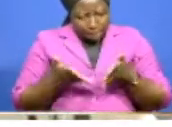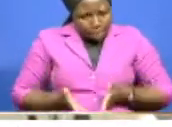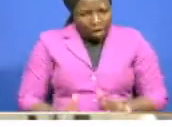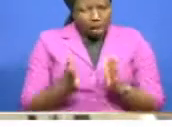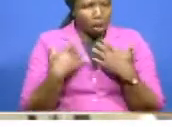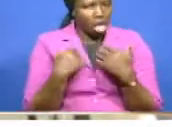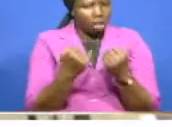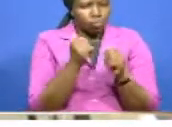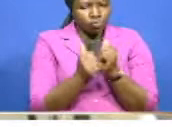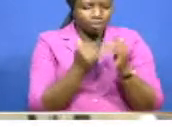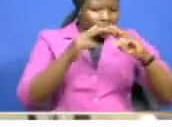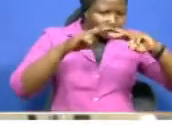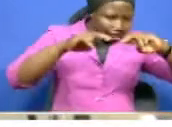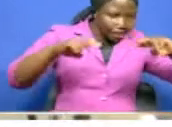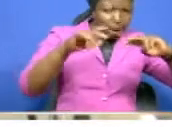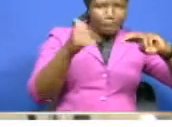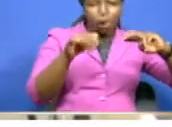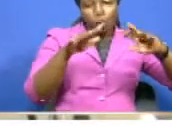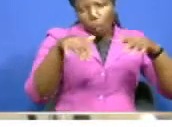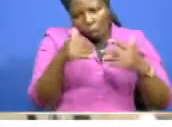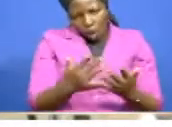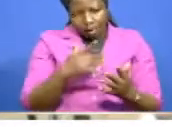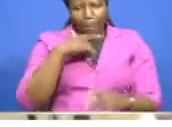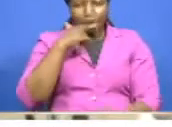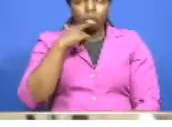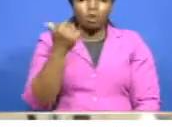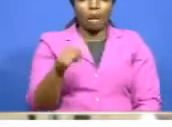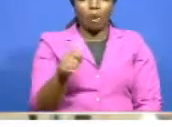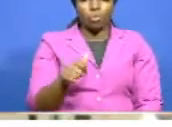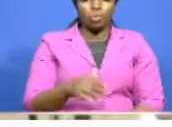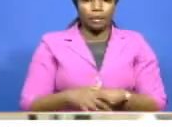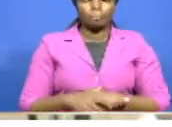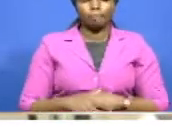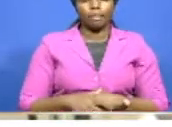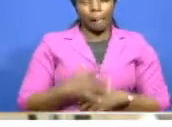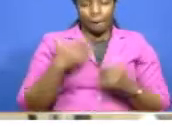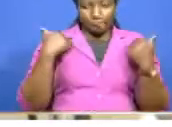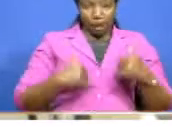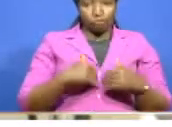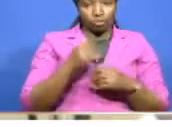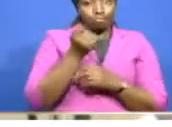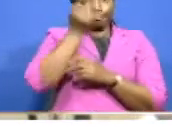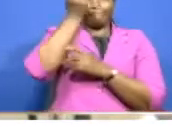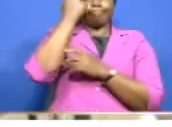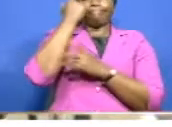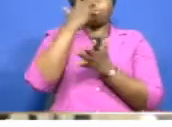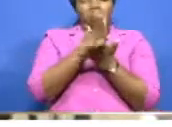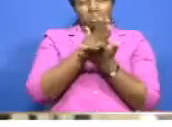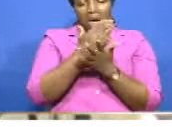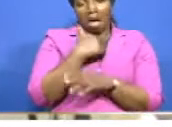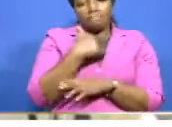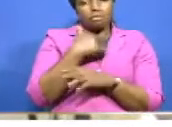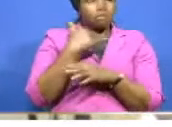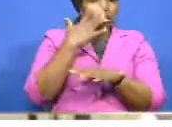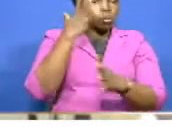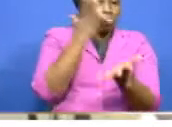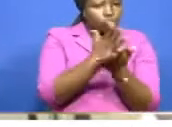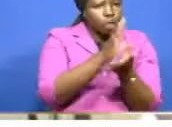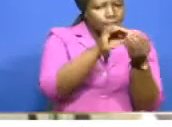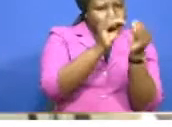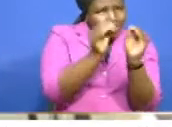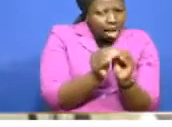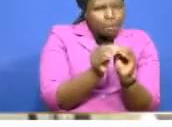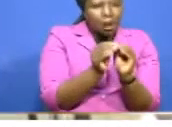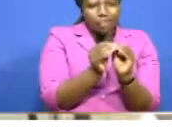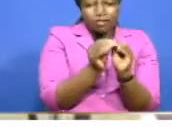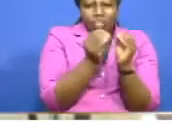been assessed or measured. I came to learn that we actually do not have a true account of the stillbirths that we